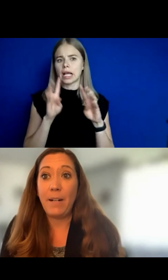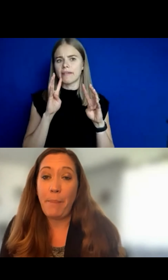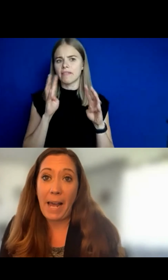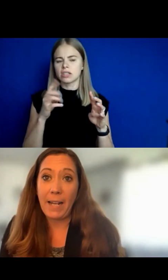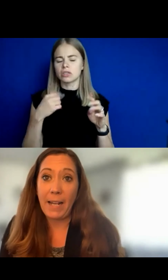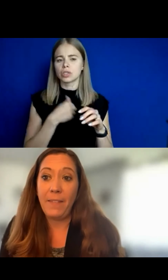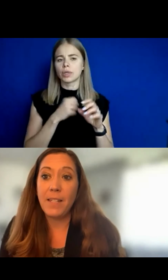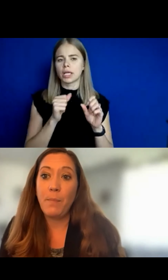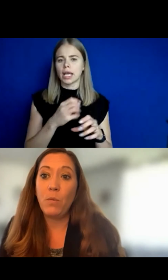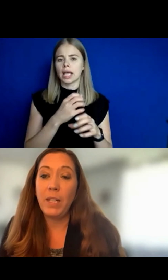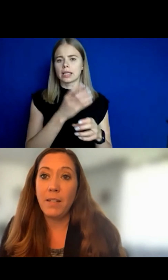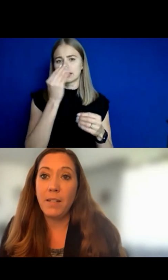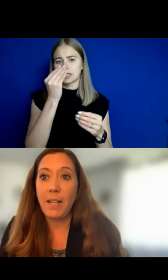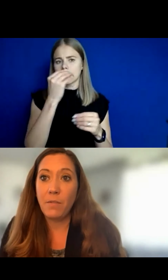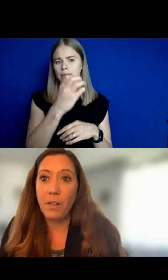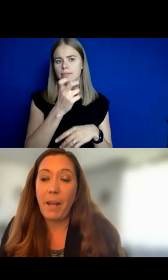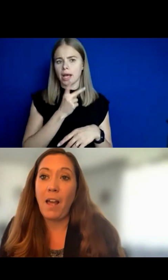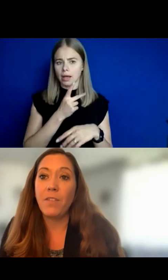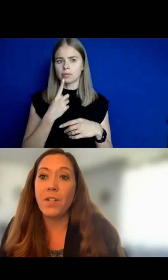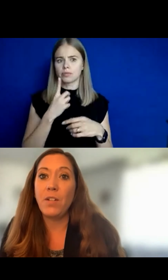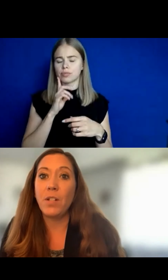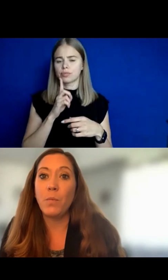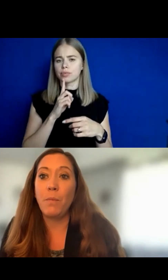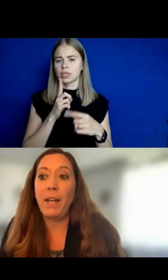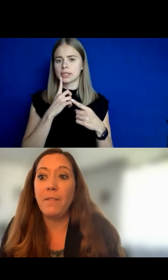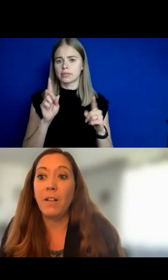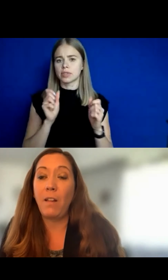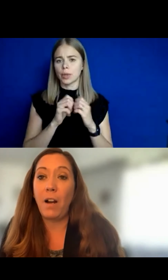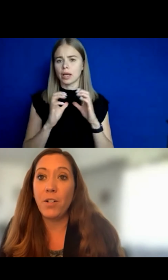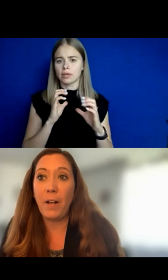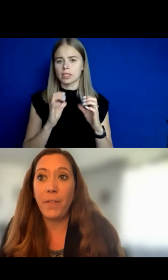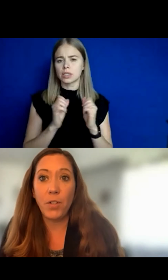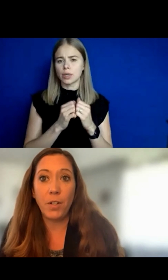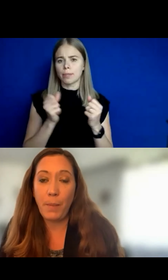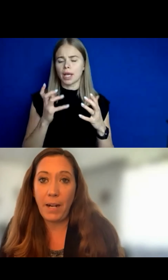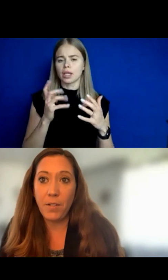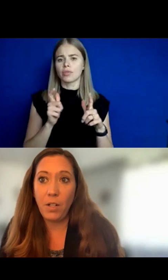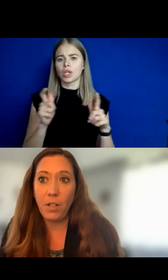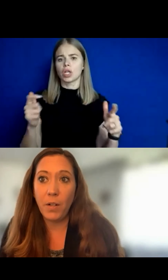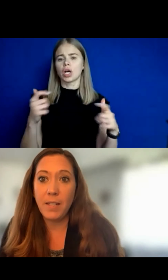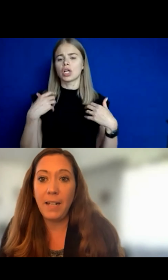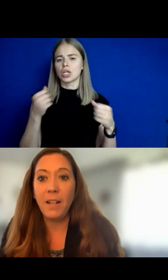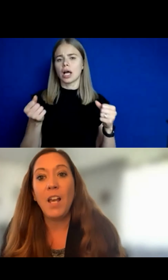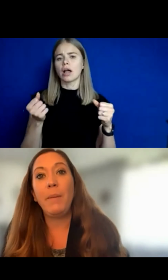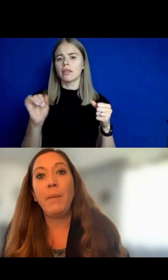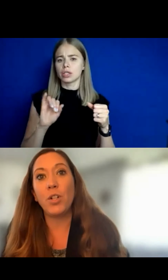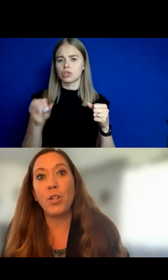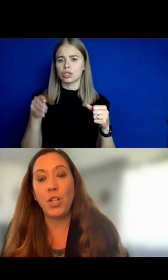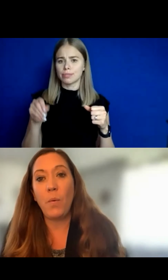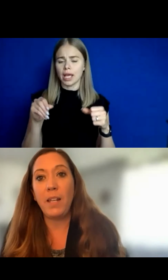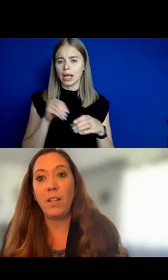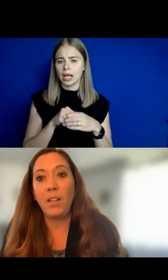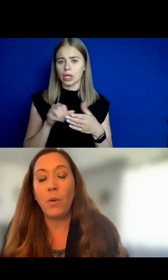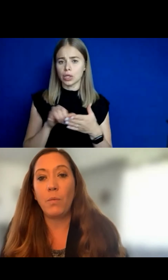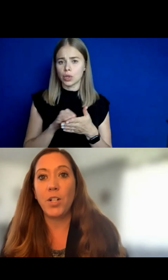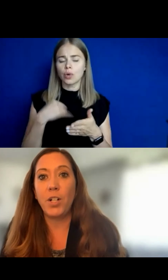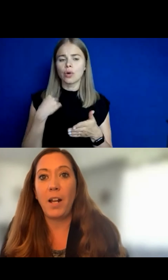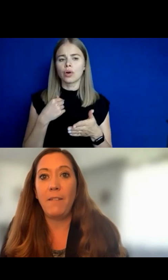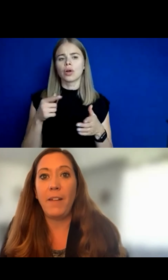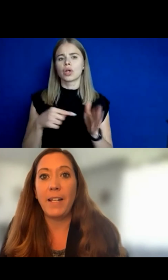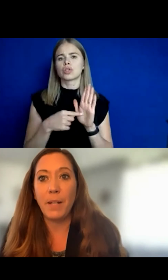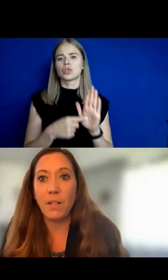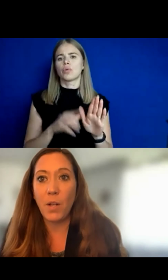data back. And this has been really successful in my conversations with many of the large health insurance payers in New York State, because you're showing your